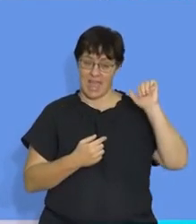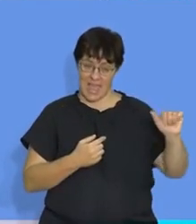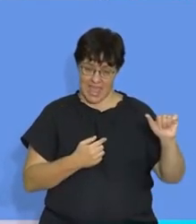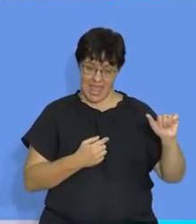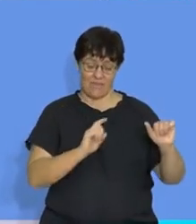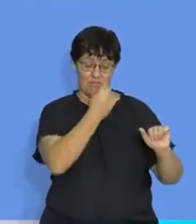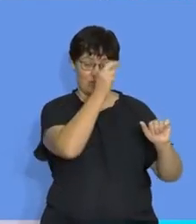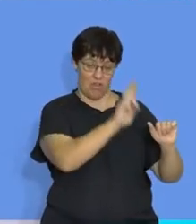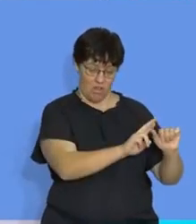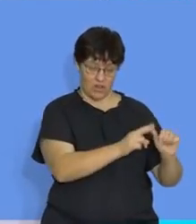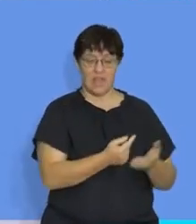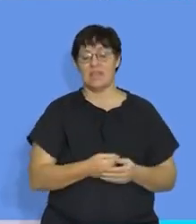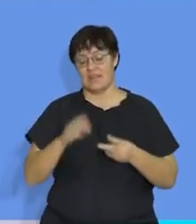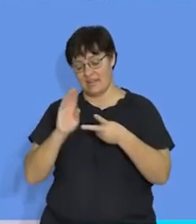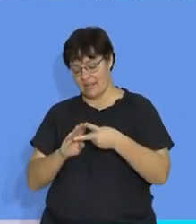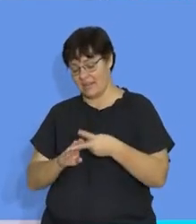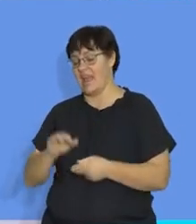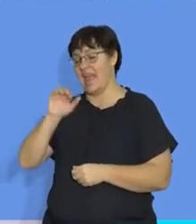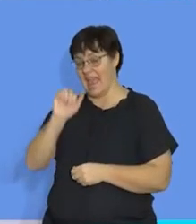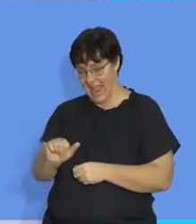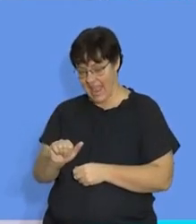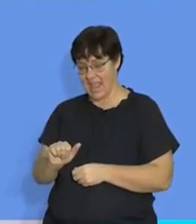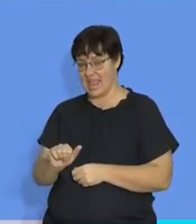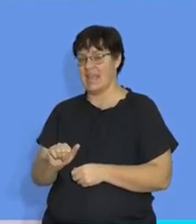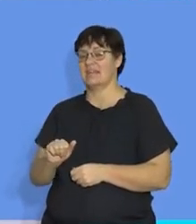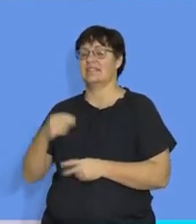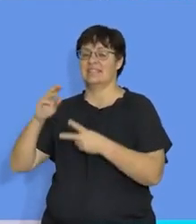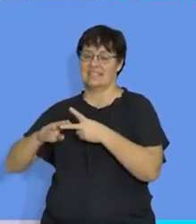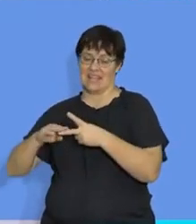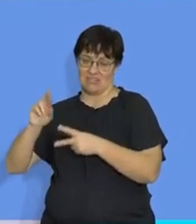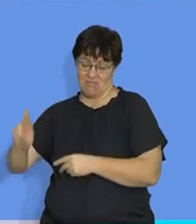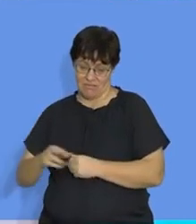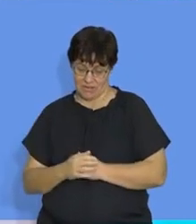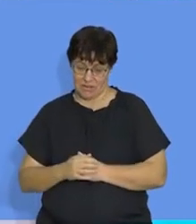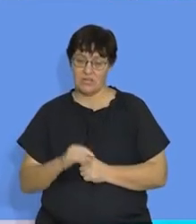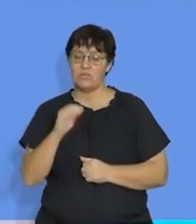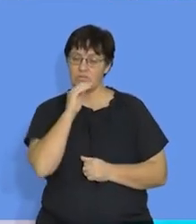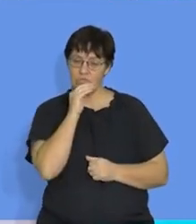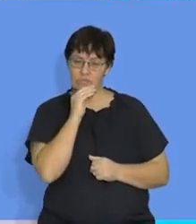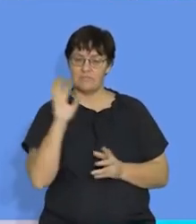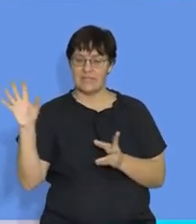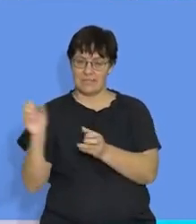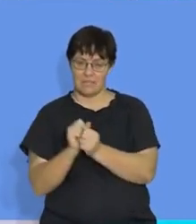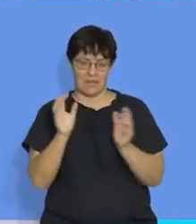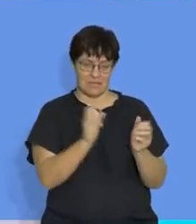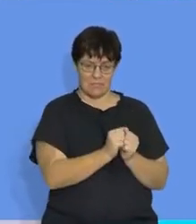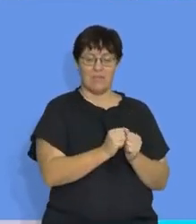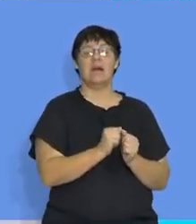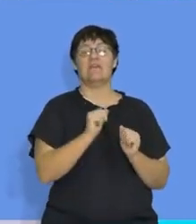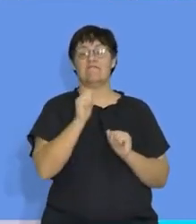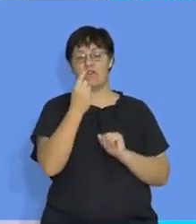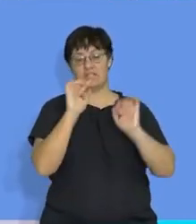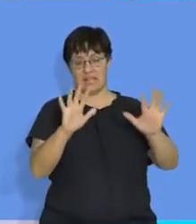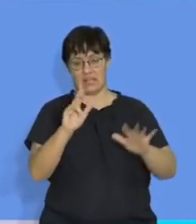use the A and the first R, and then the A and the second R in order to determine the sum of the